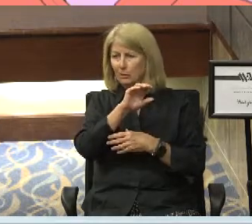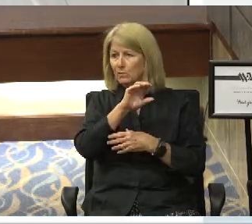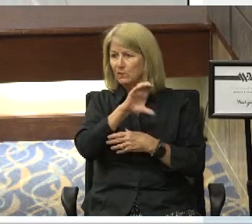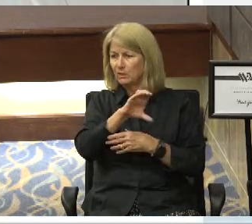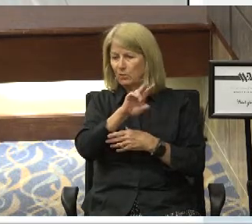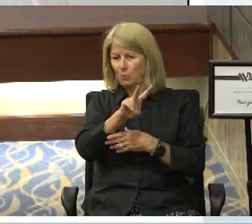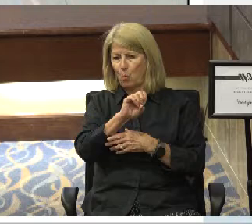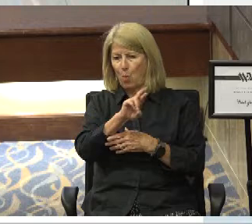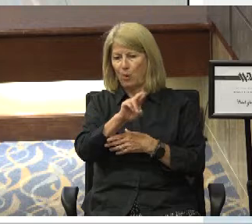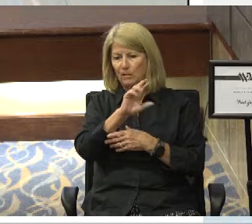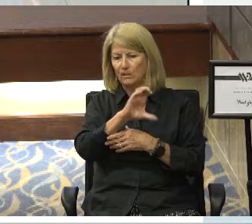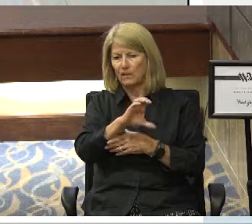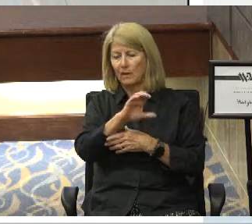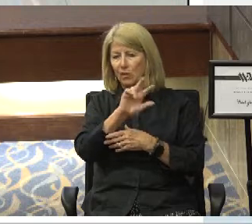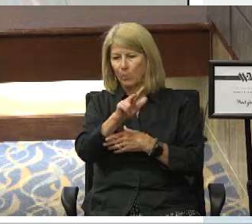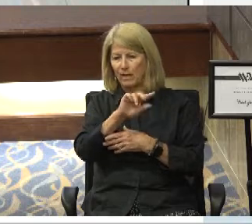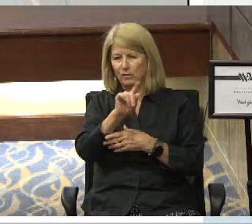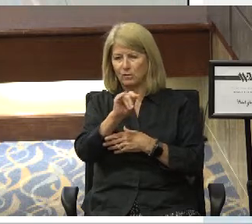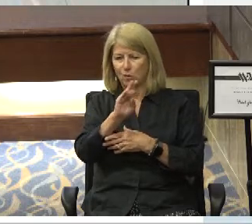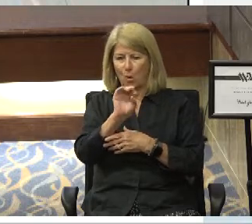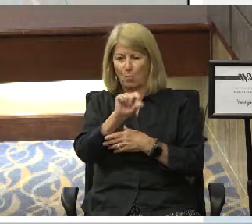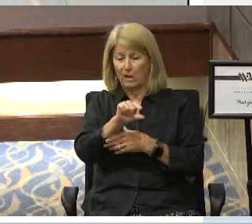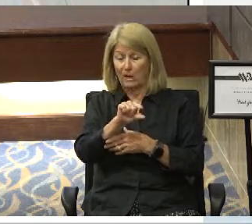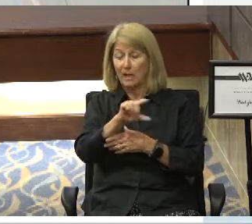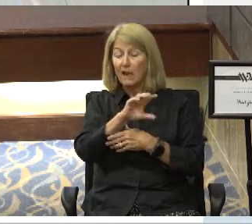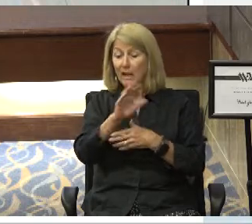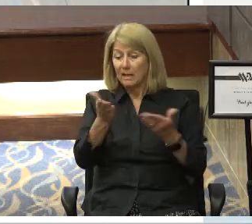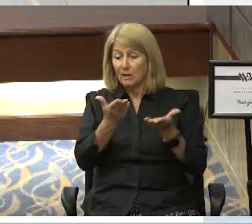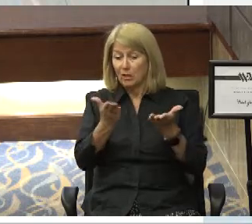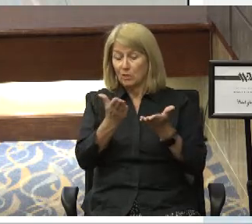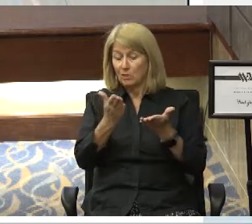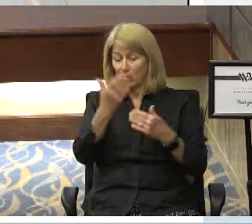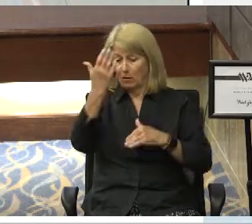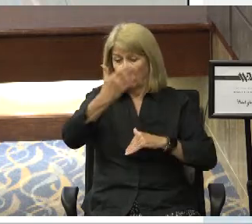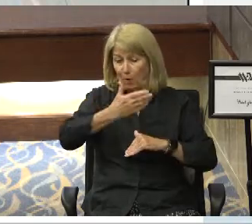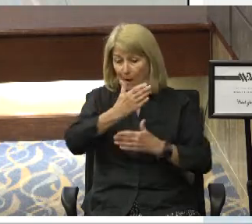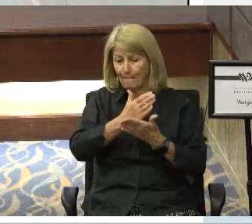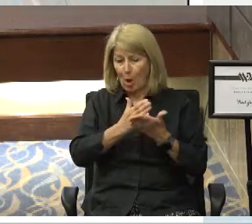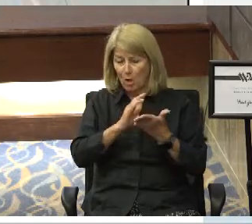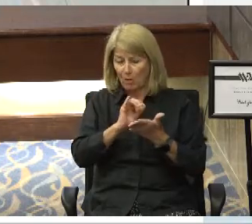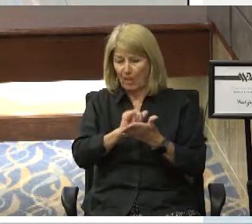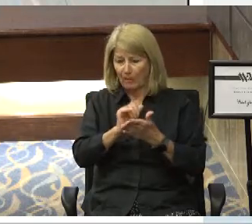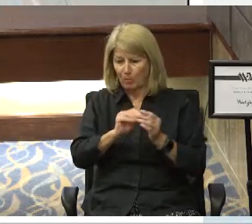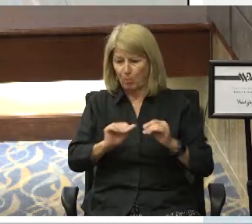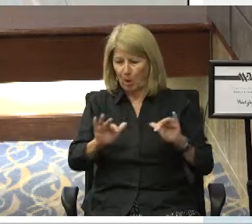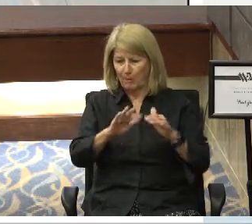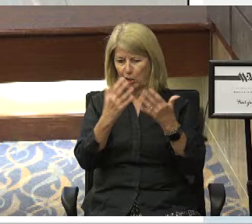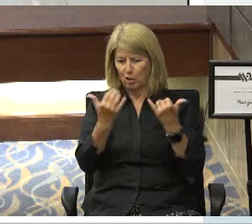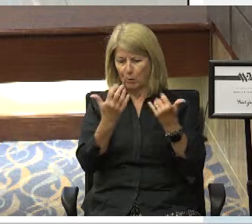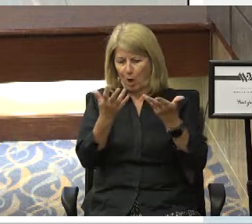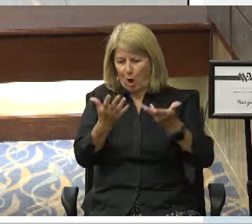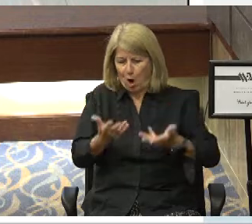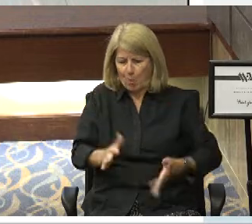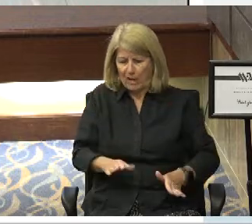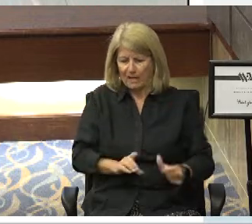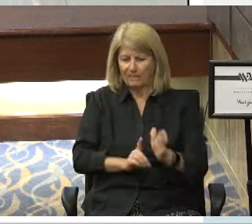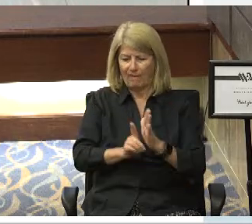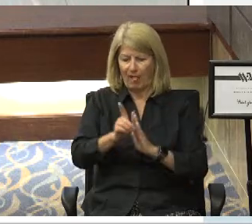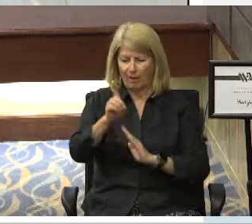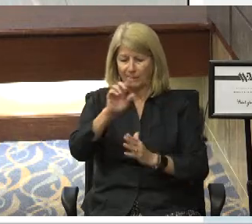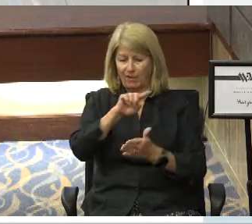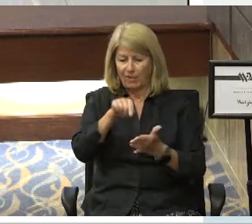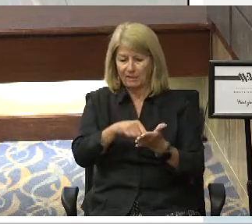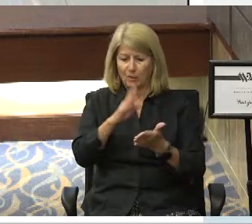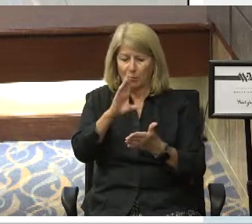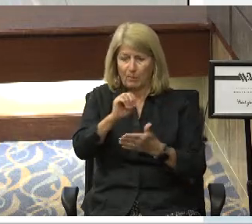C3 zoning. Here's the property. You can see the front part of it is currently already developed. And then this would